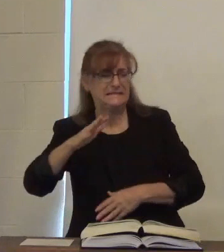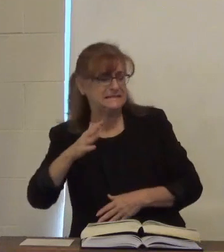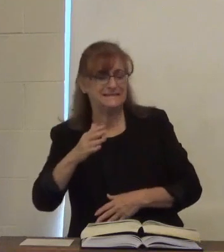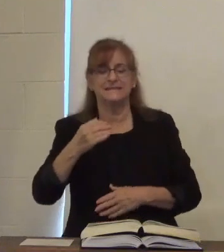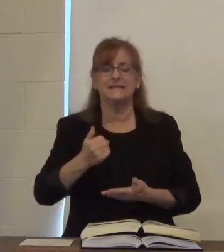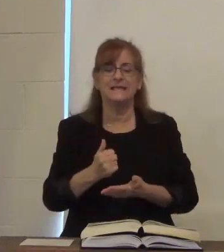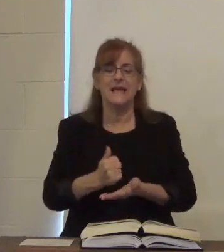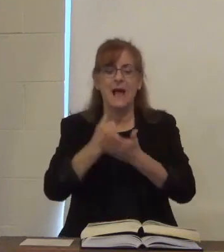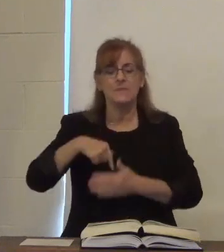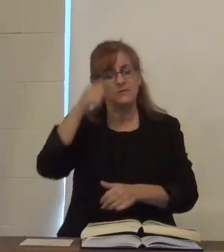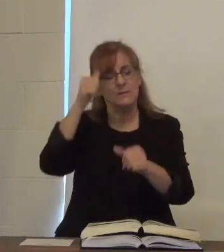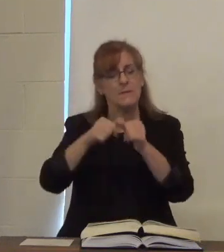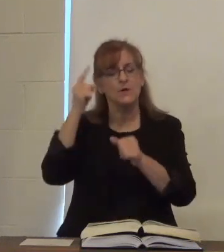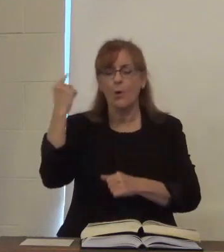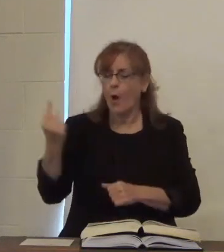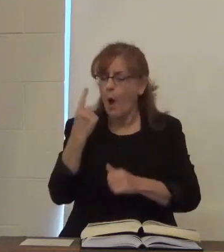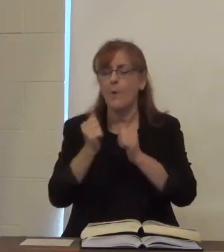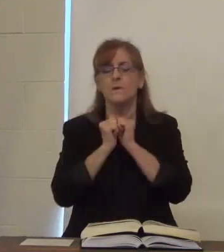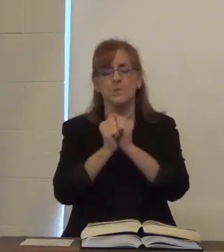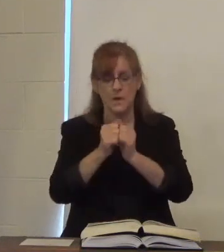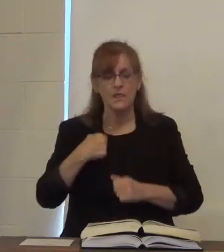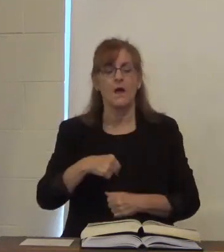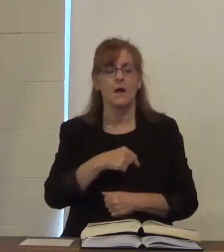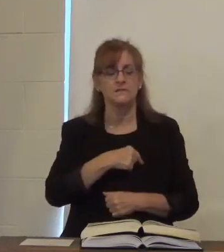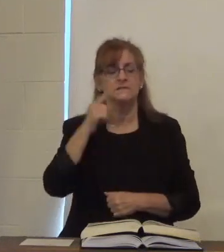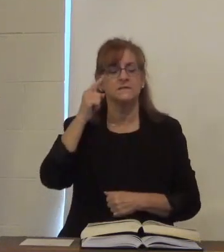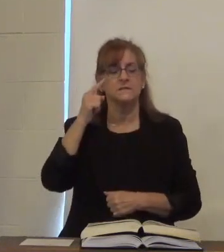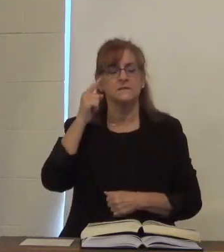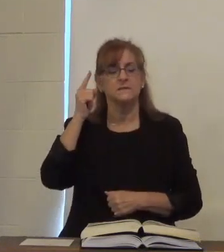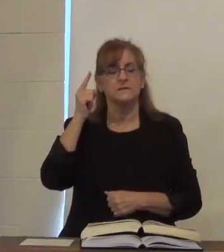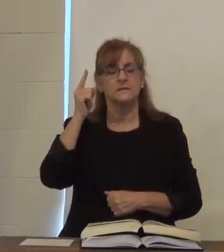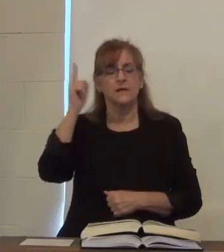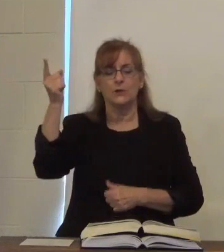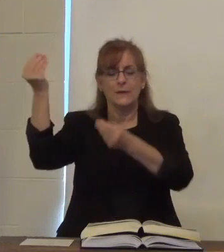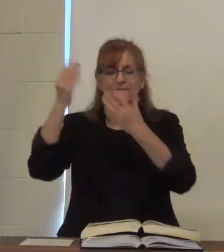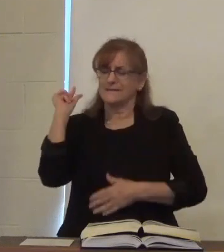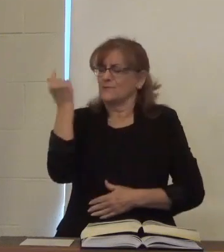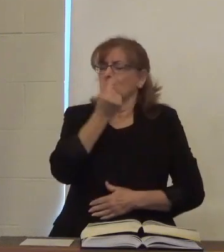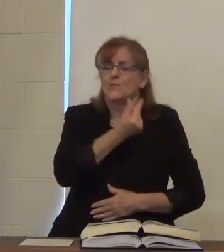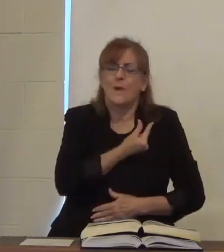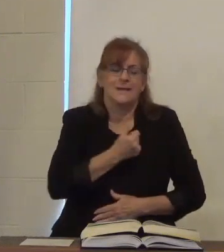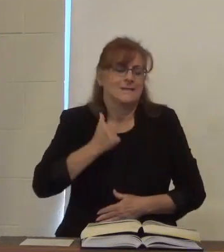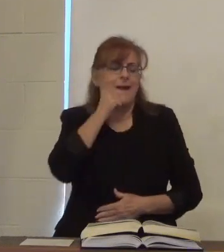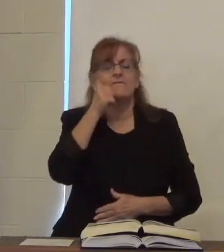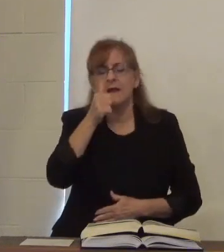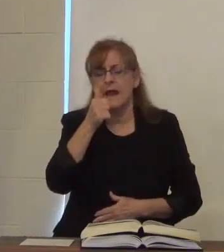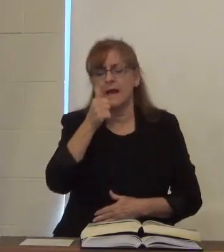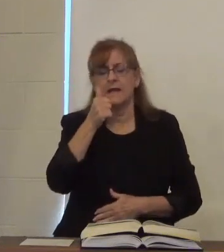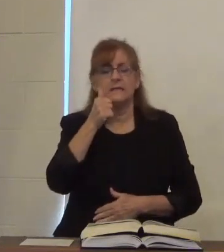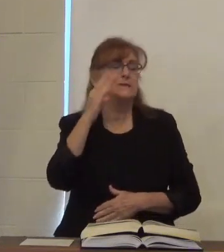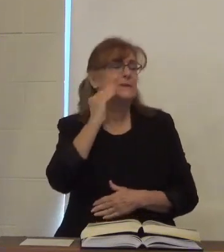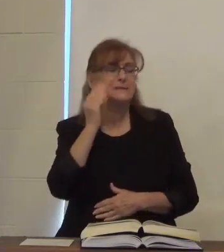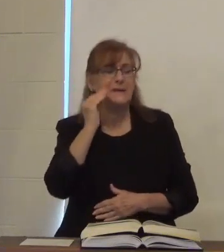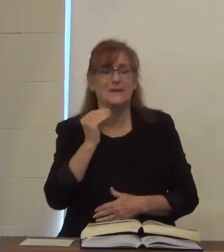remember that you are always with us, and Lord, that you are giving grace on a daily basis to go through some of